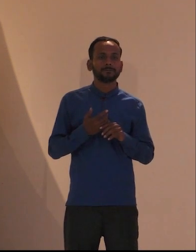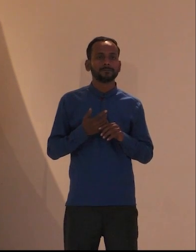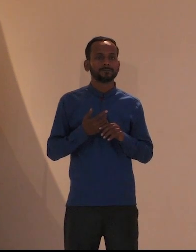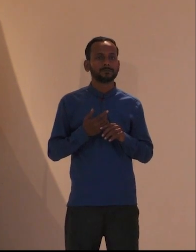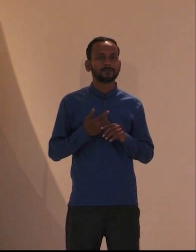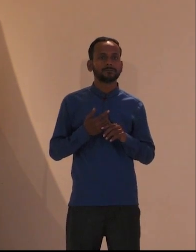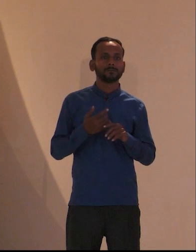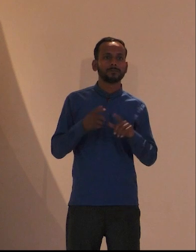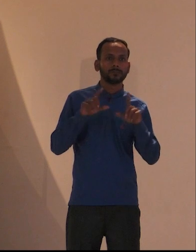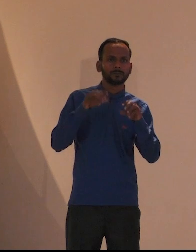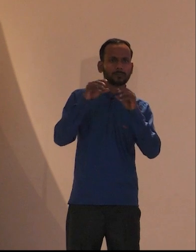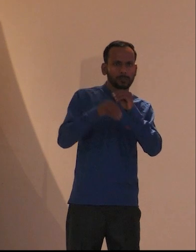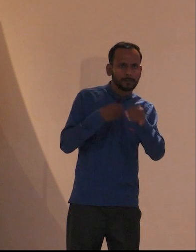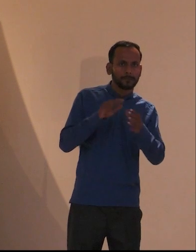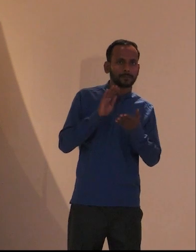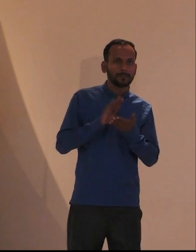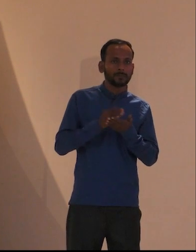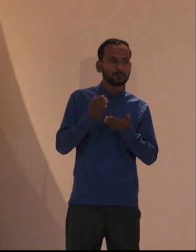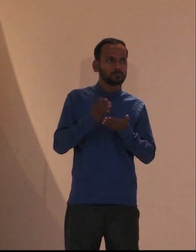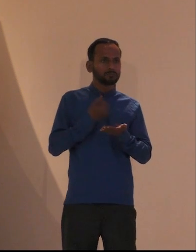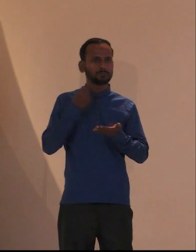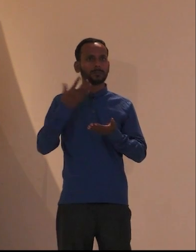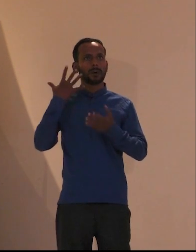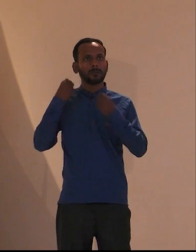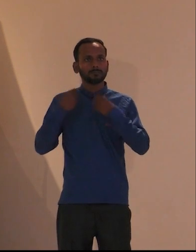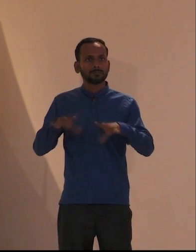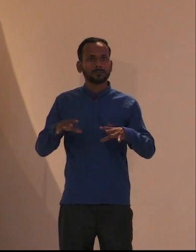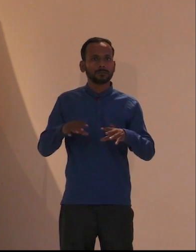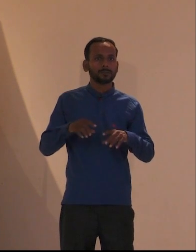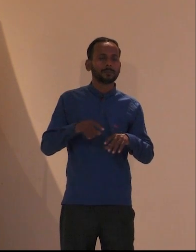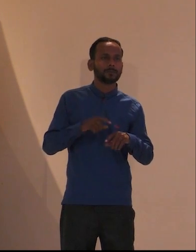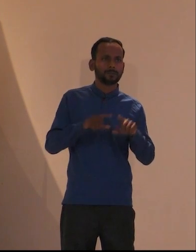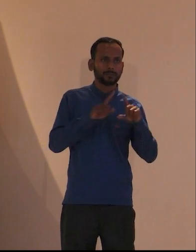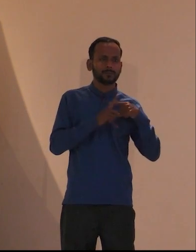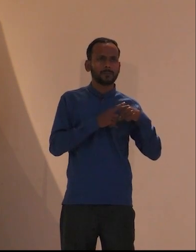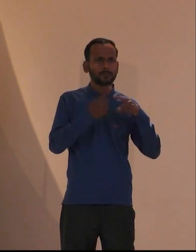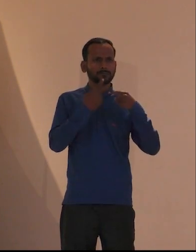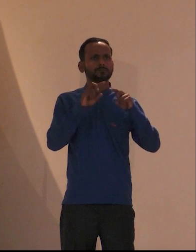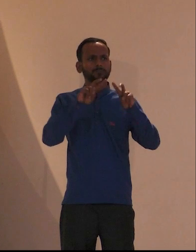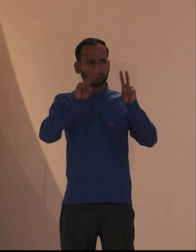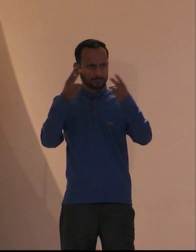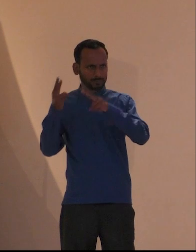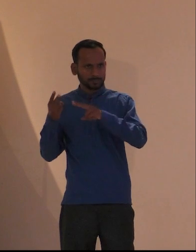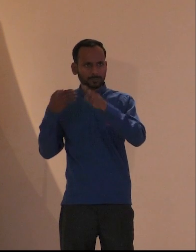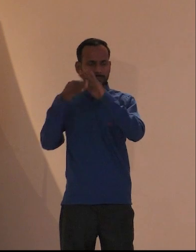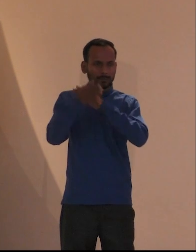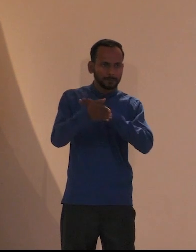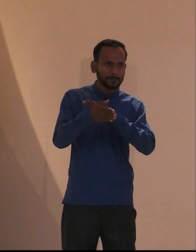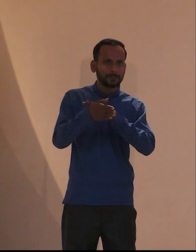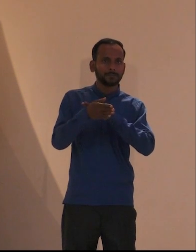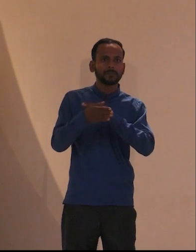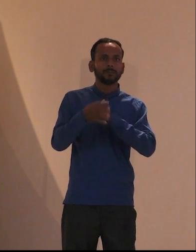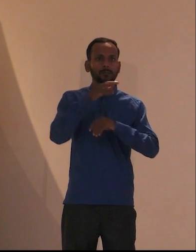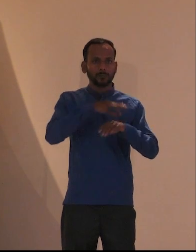not stored properly, and they've disappeared. But some of the churches did look after them, and when the